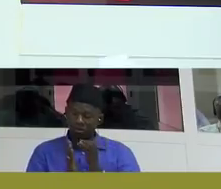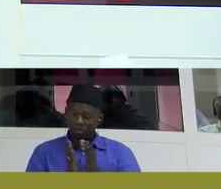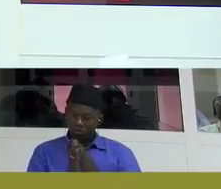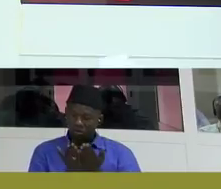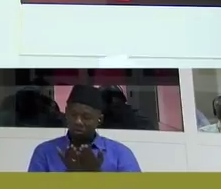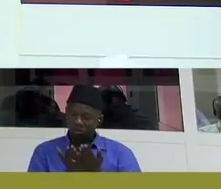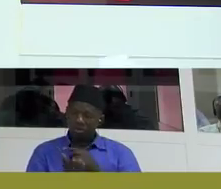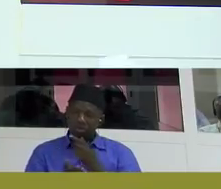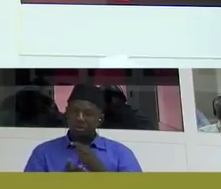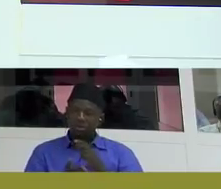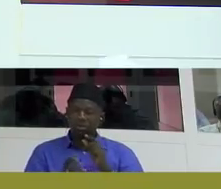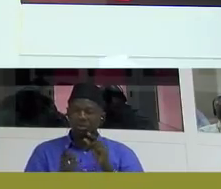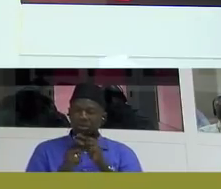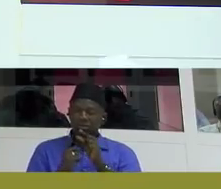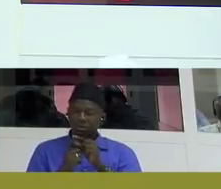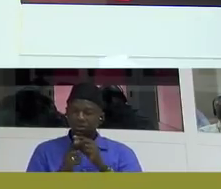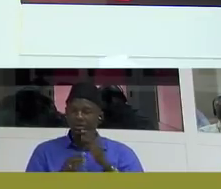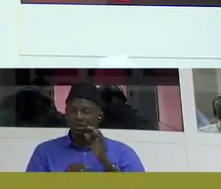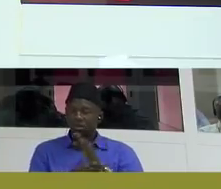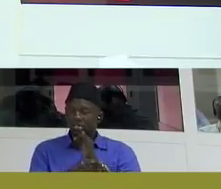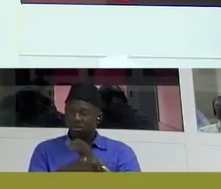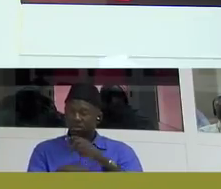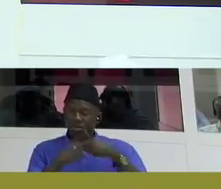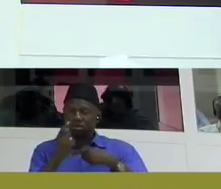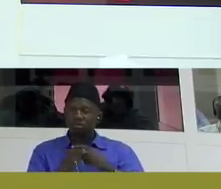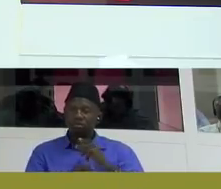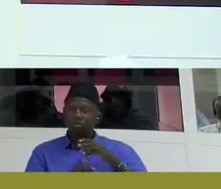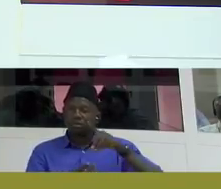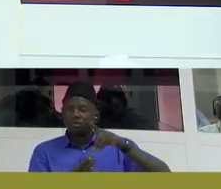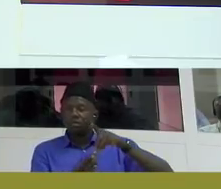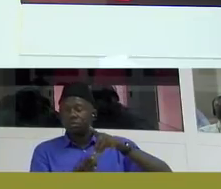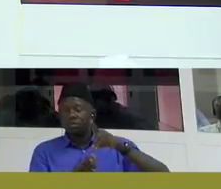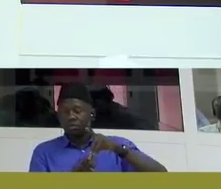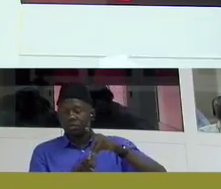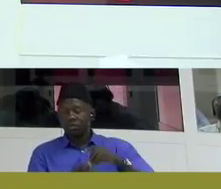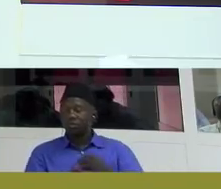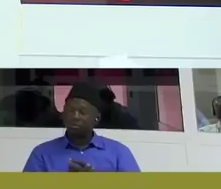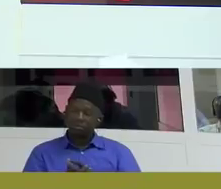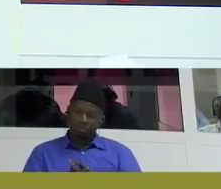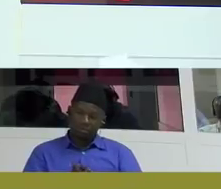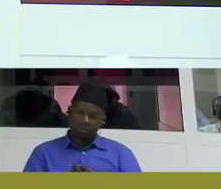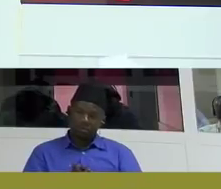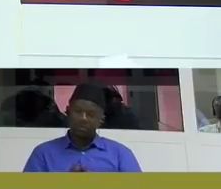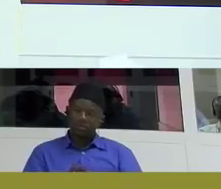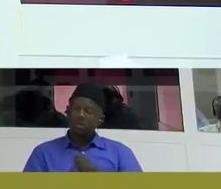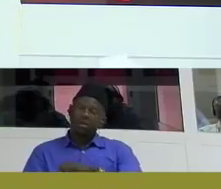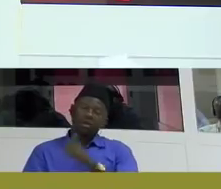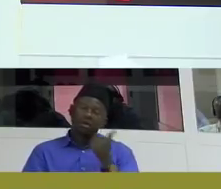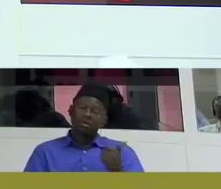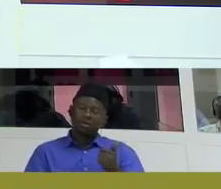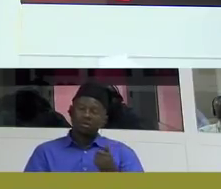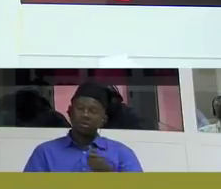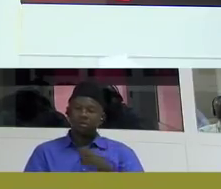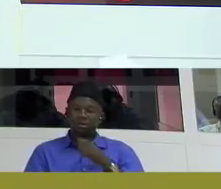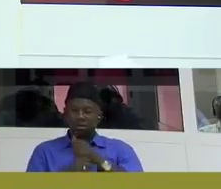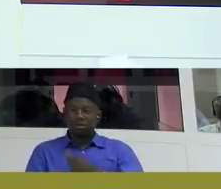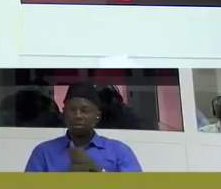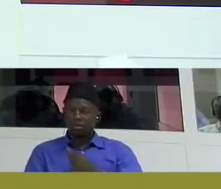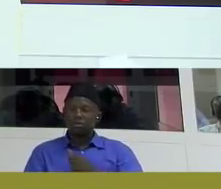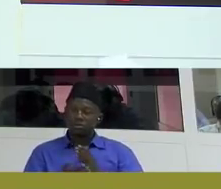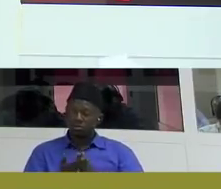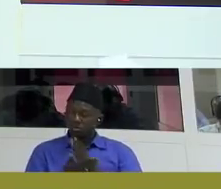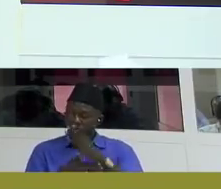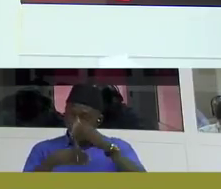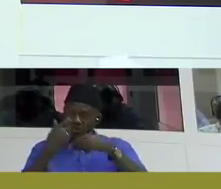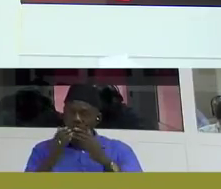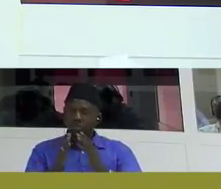Islam, peace be upon him. And let the Christians worship the way they do.